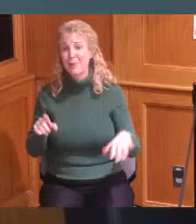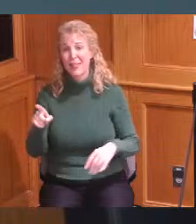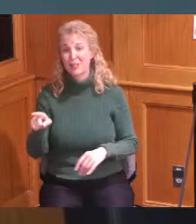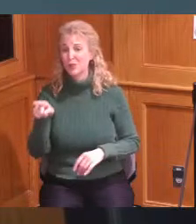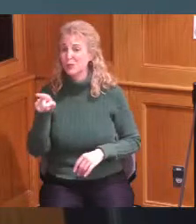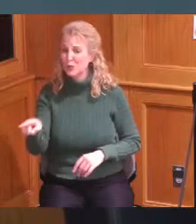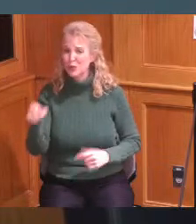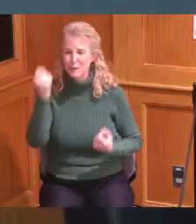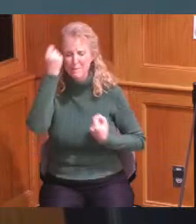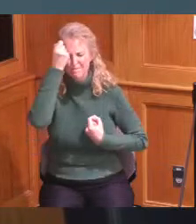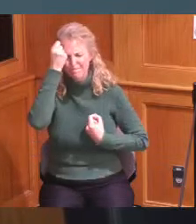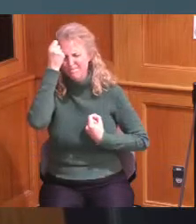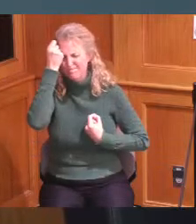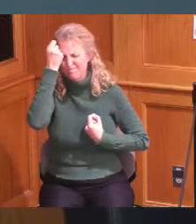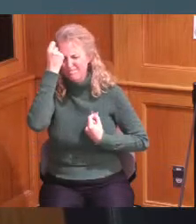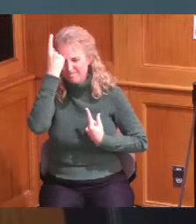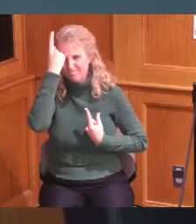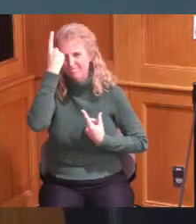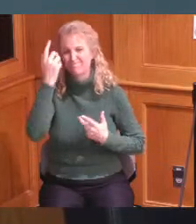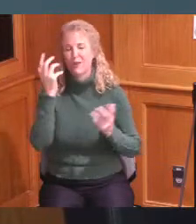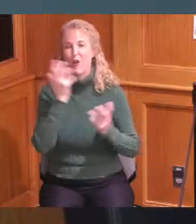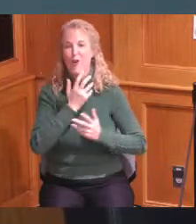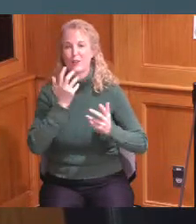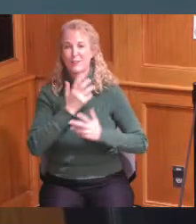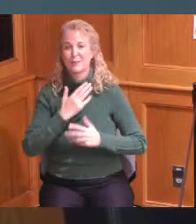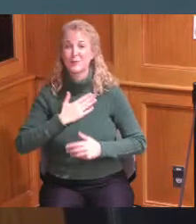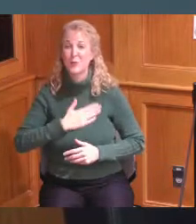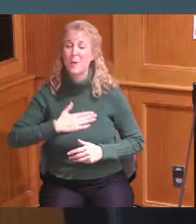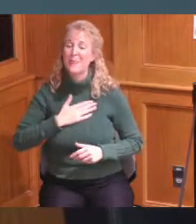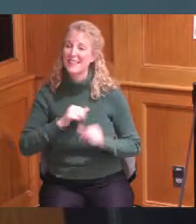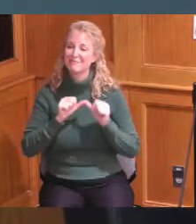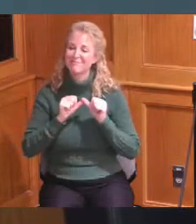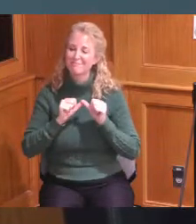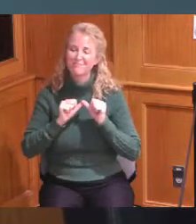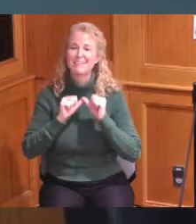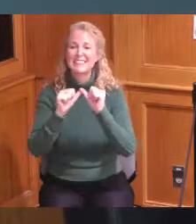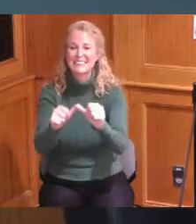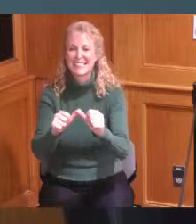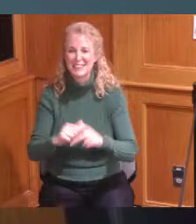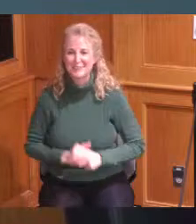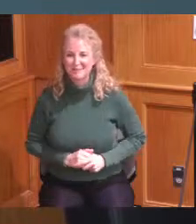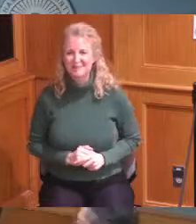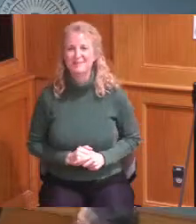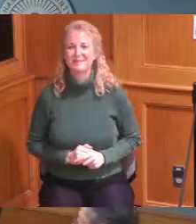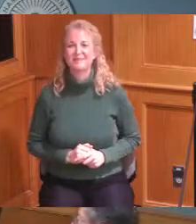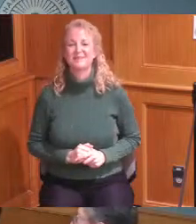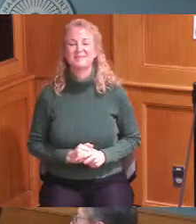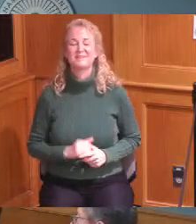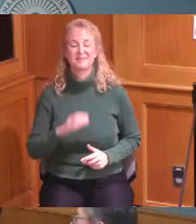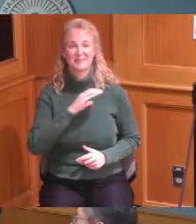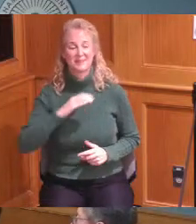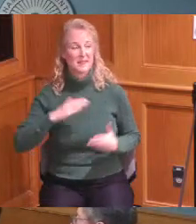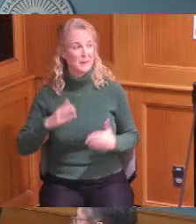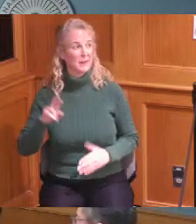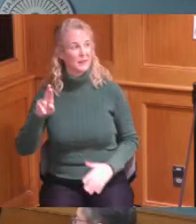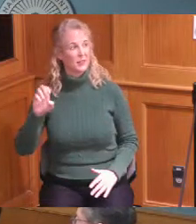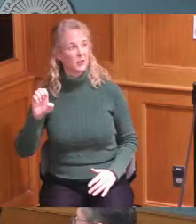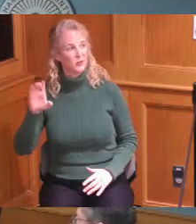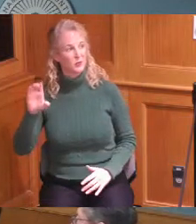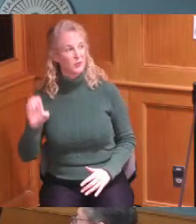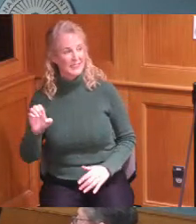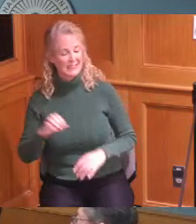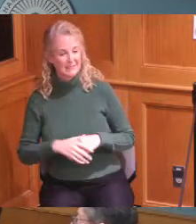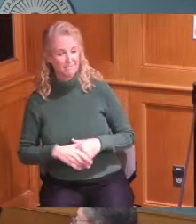it. It's awesome. So continue to forge forward. Thank you so much. Thank you. Commissioner Reese. Yeah, I just want